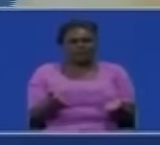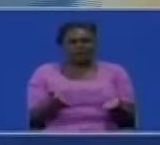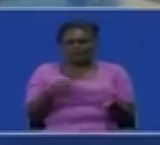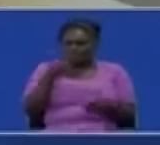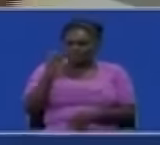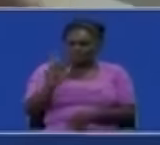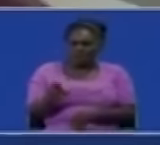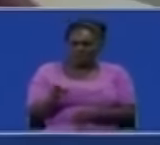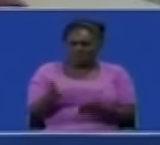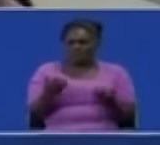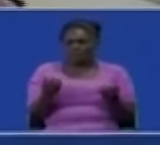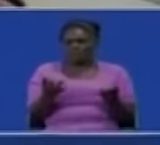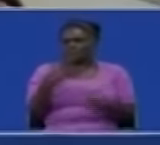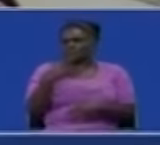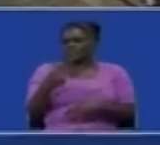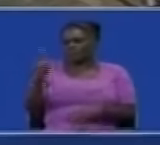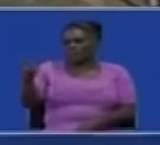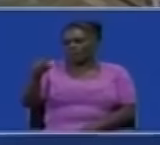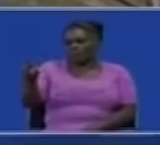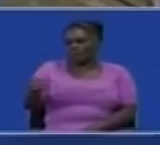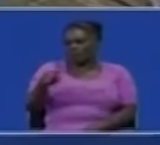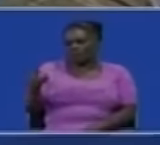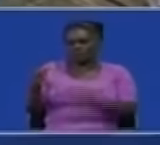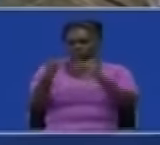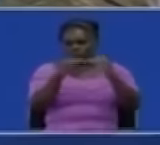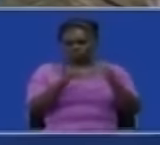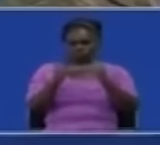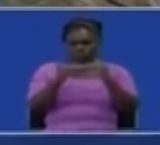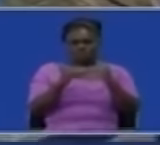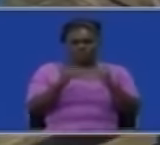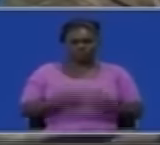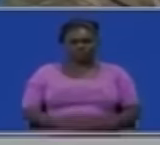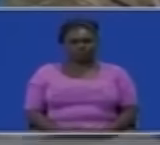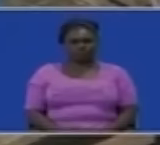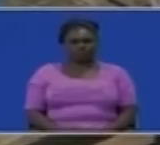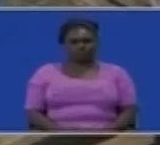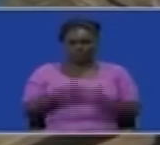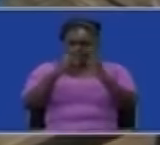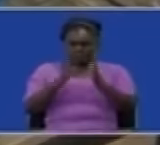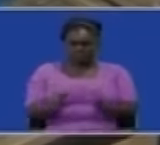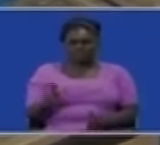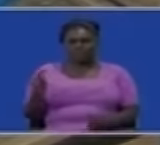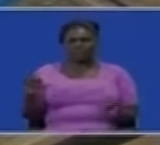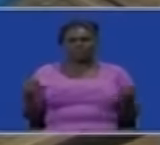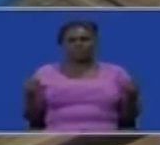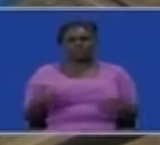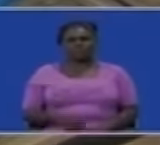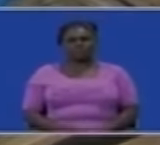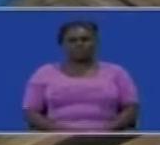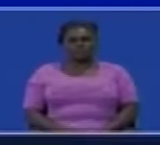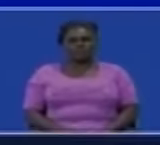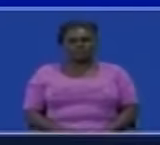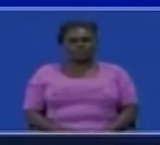answer into what many call an irregular distribution curve in the results. Caroline B, KT News.